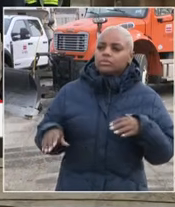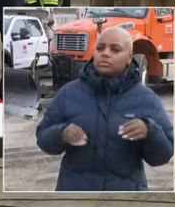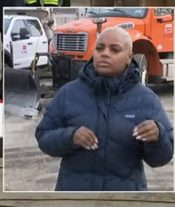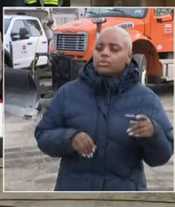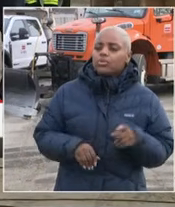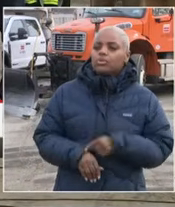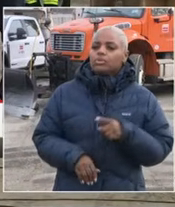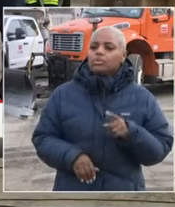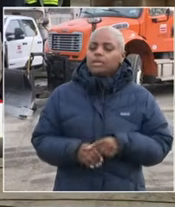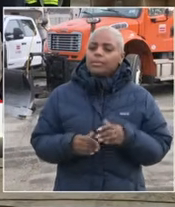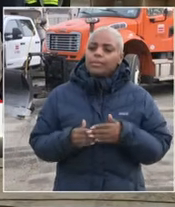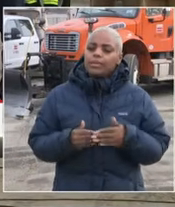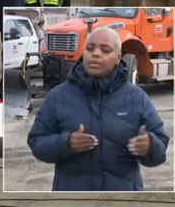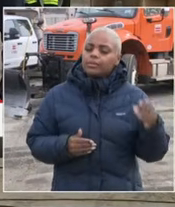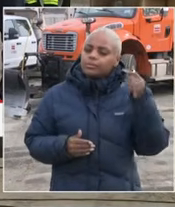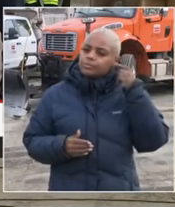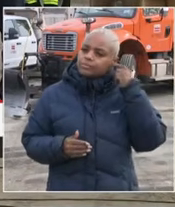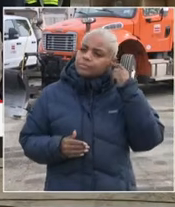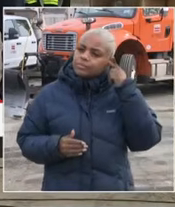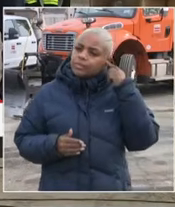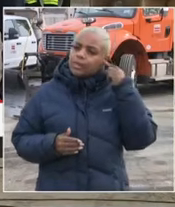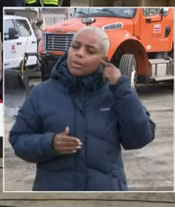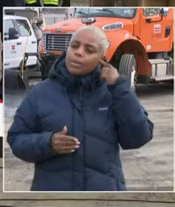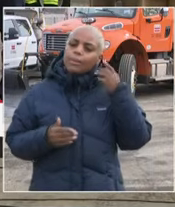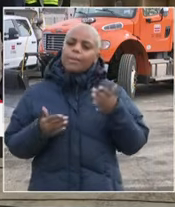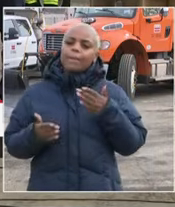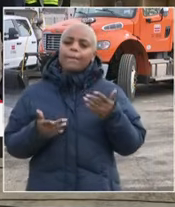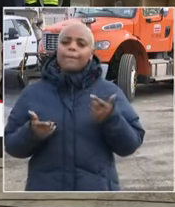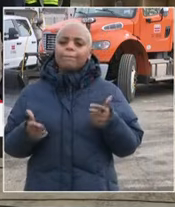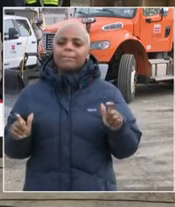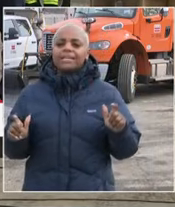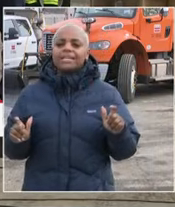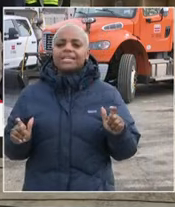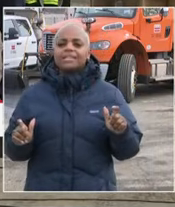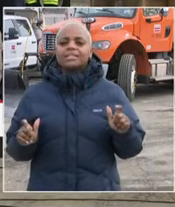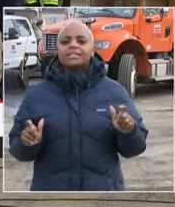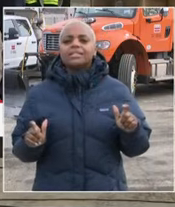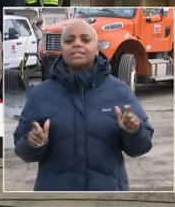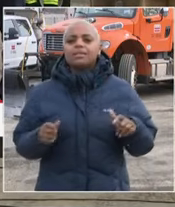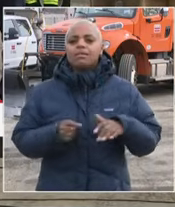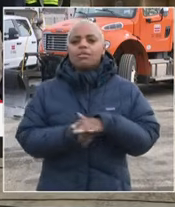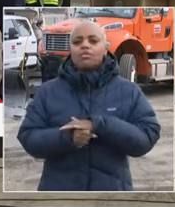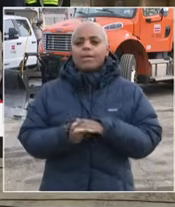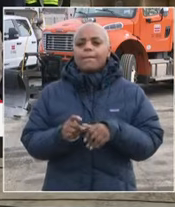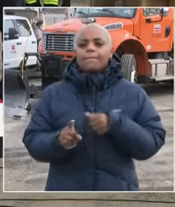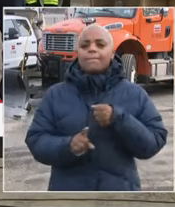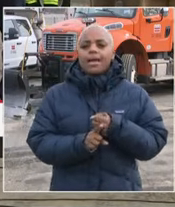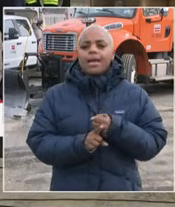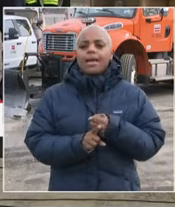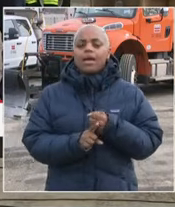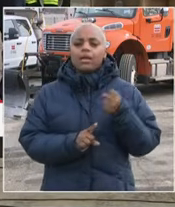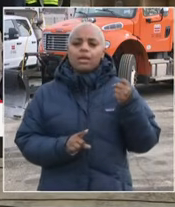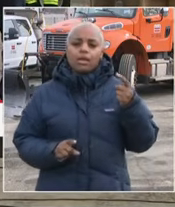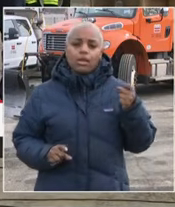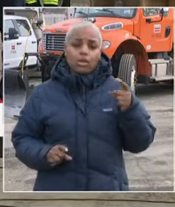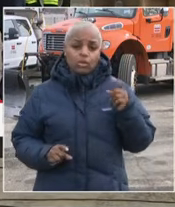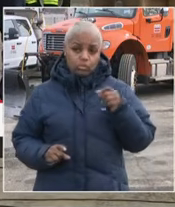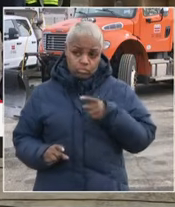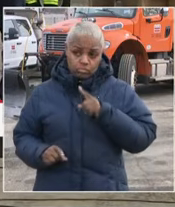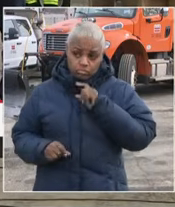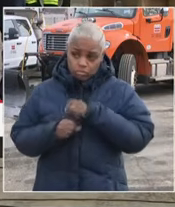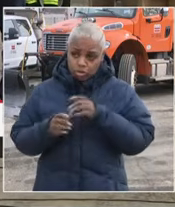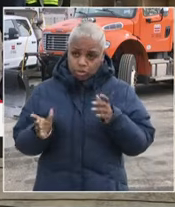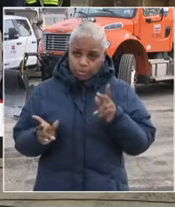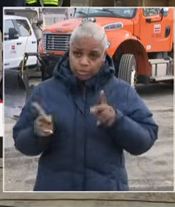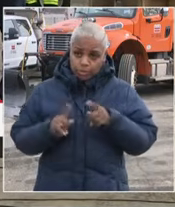a significant scale across the city, is there anywhere where the city would encourage those people to go, given the cold weather? Is